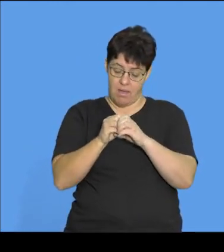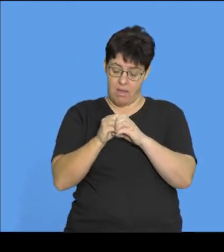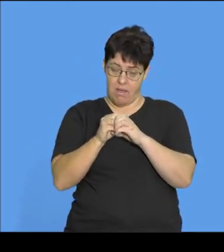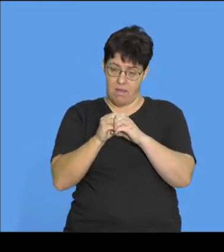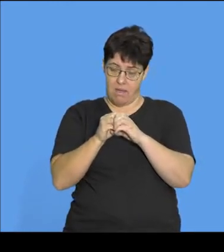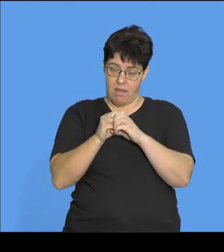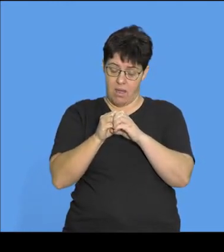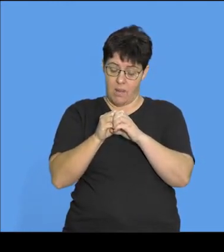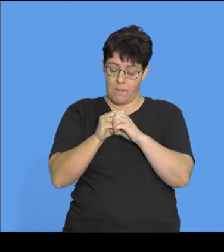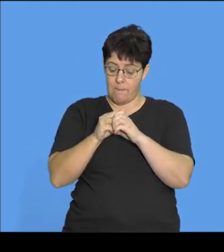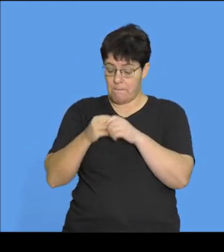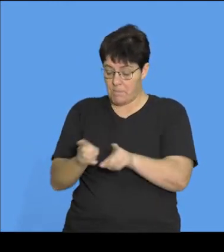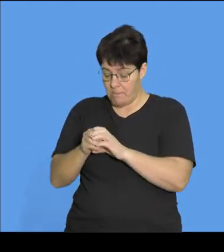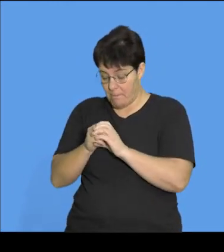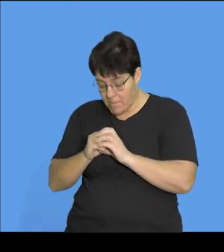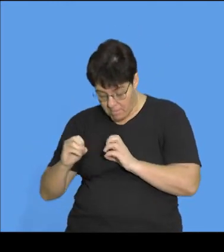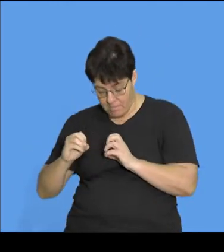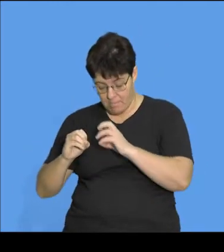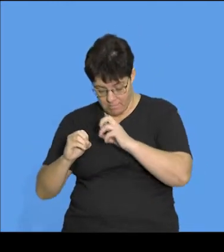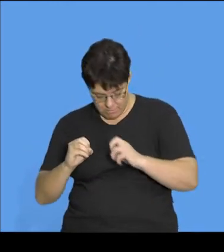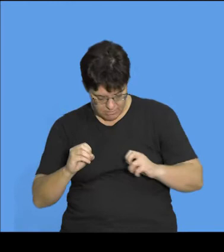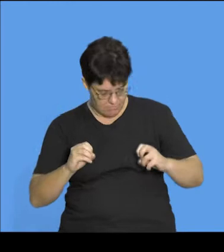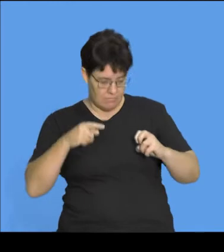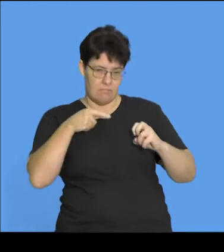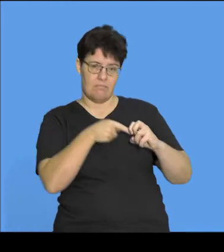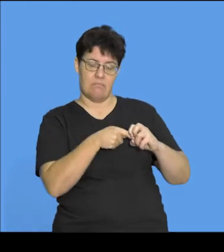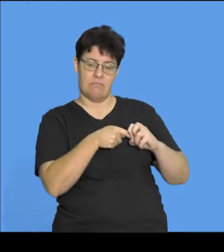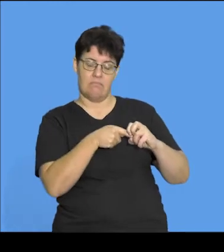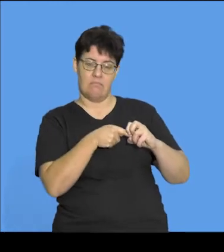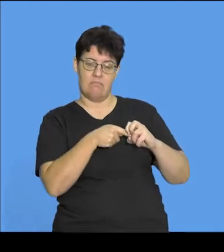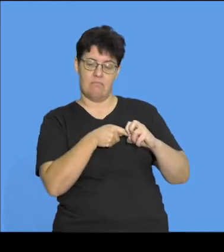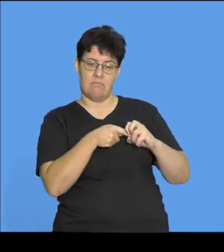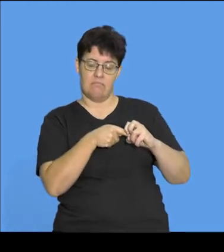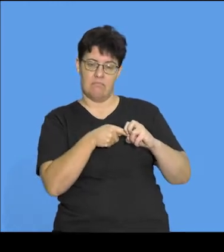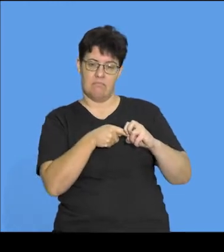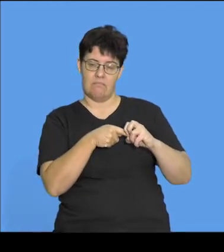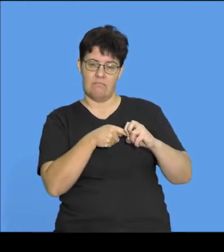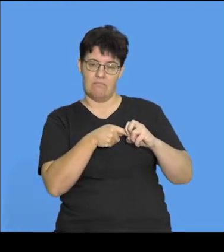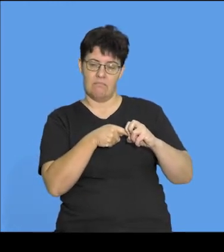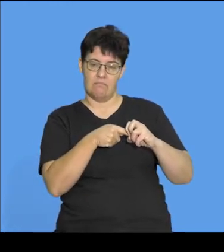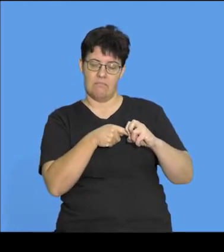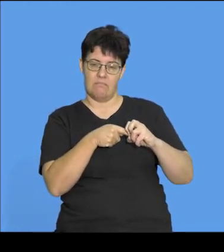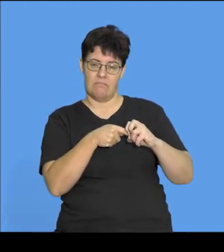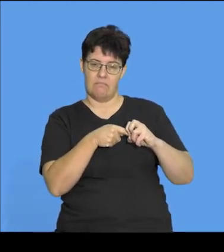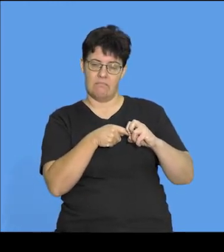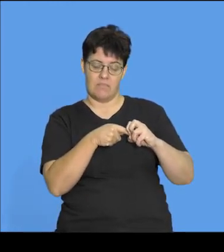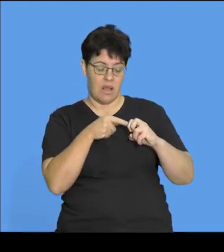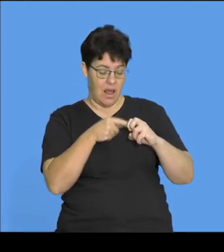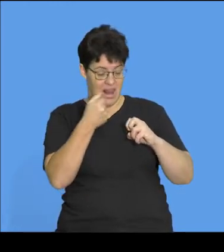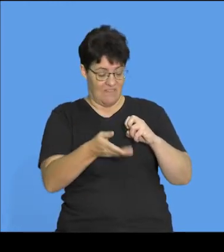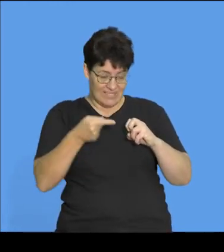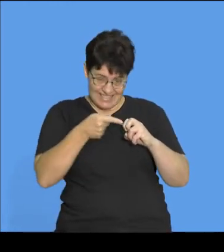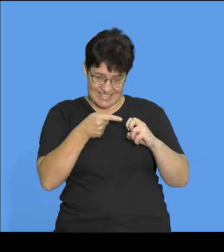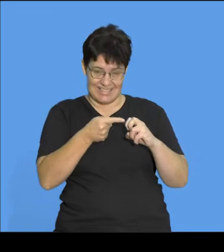once that egg has been released from the corpus luteum, from the Graafian follicle, we find that what is left is